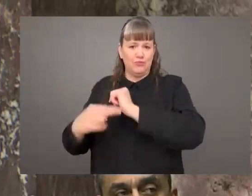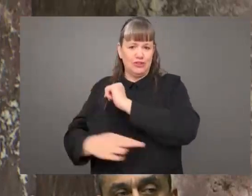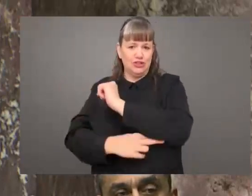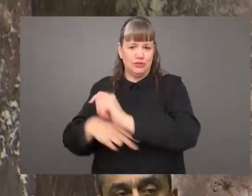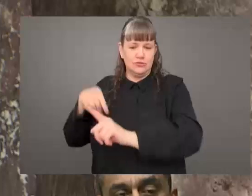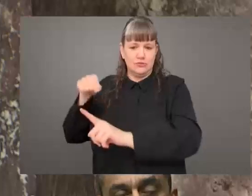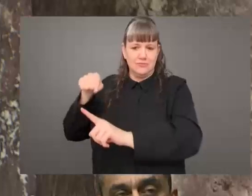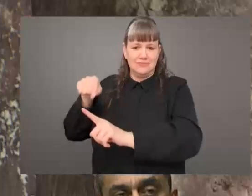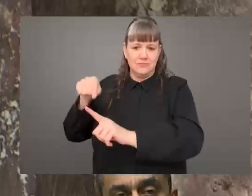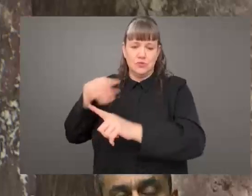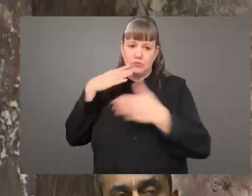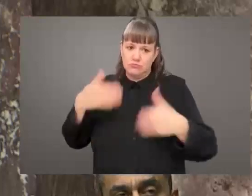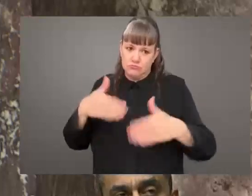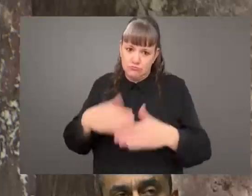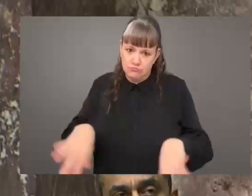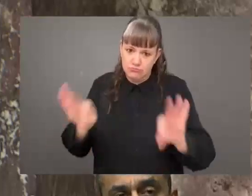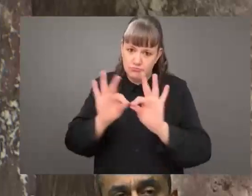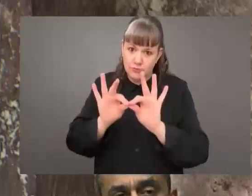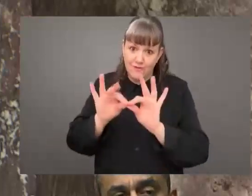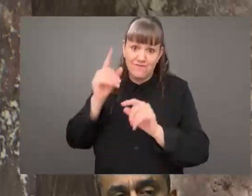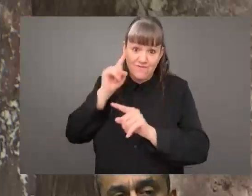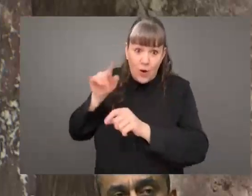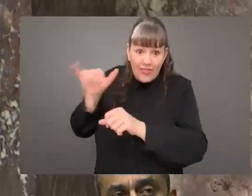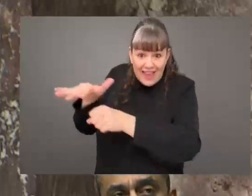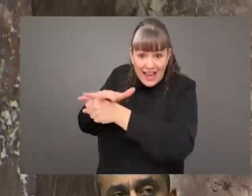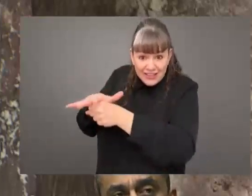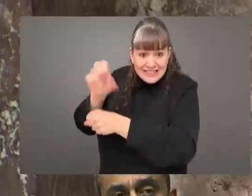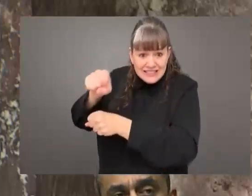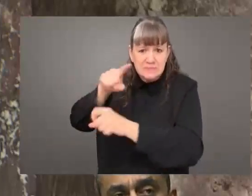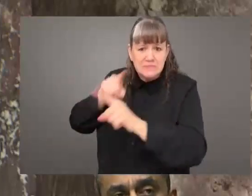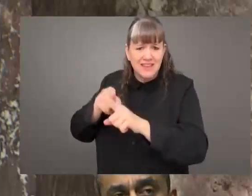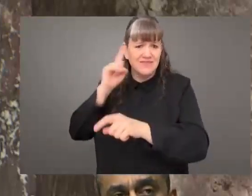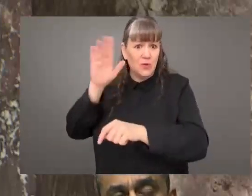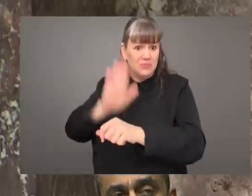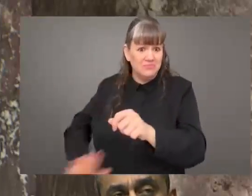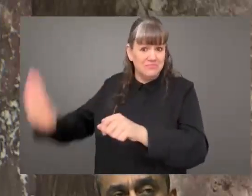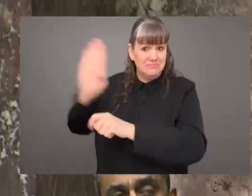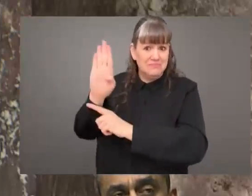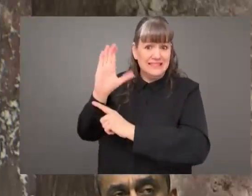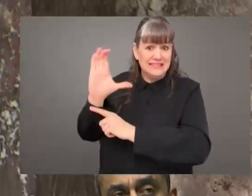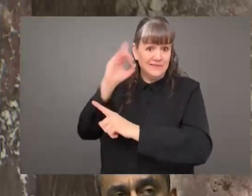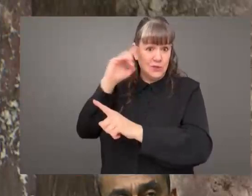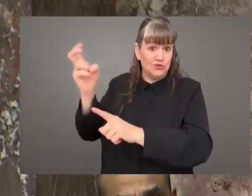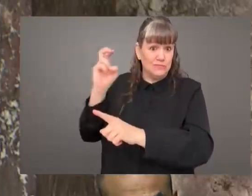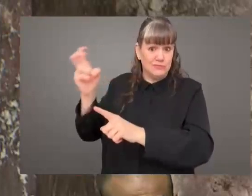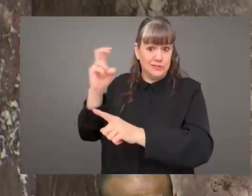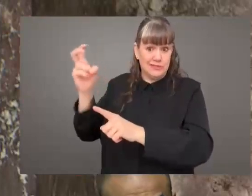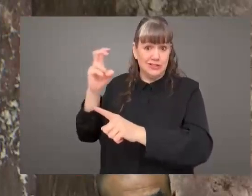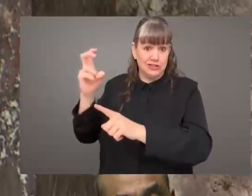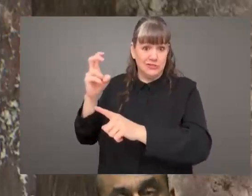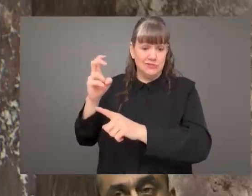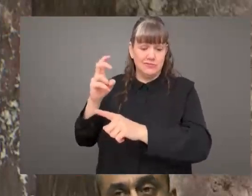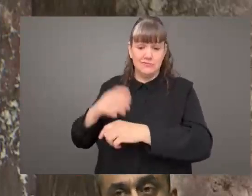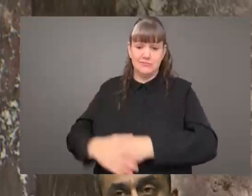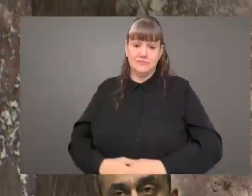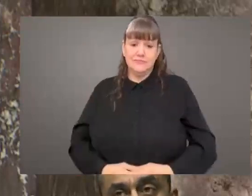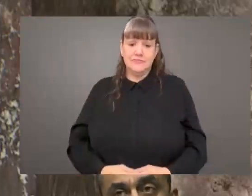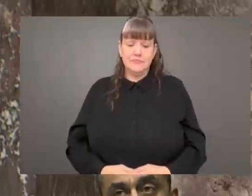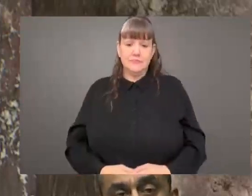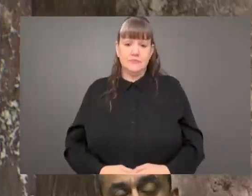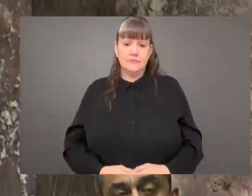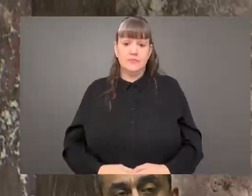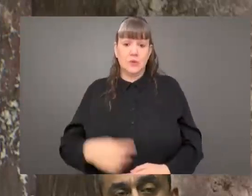transportation system as a whole. I can tell him that there is work underway in terms of what the long-term options are around the